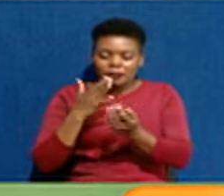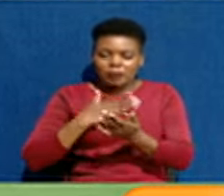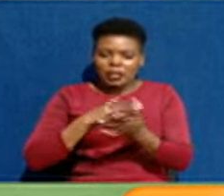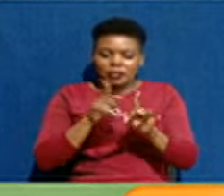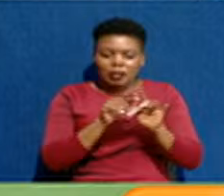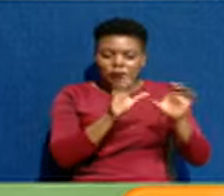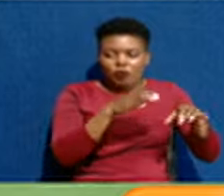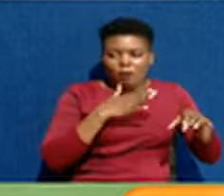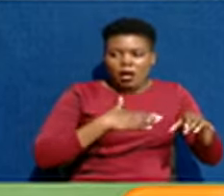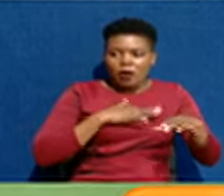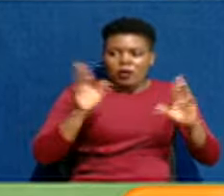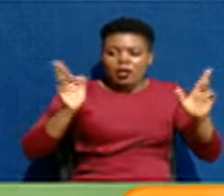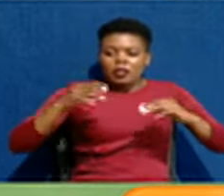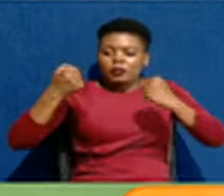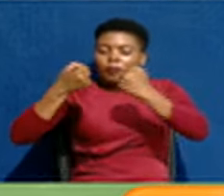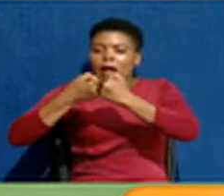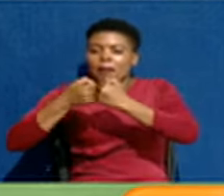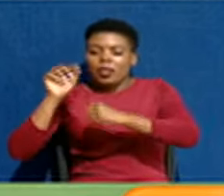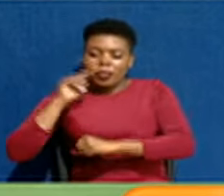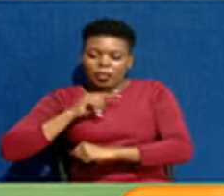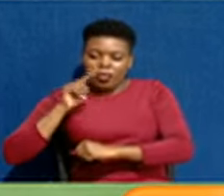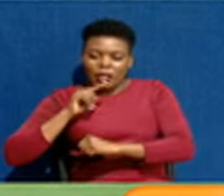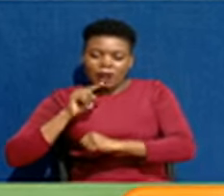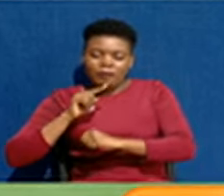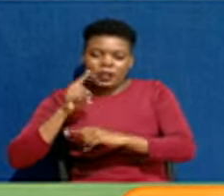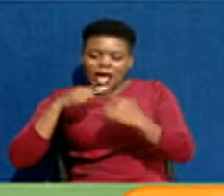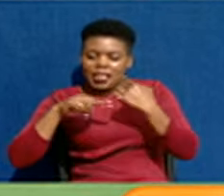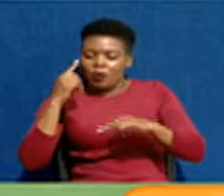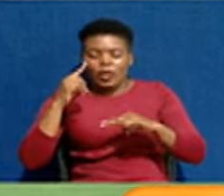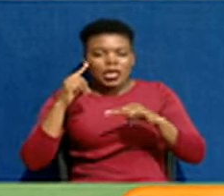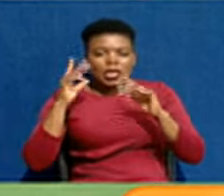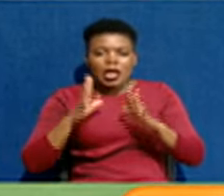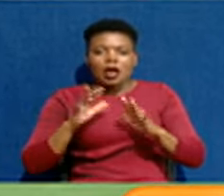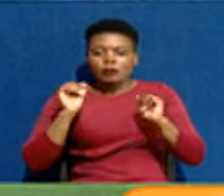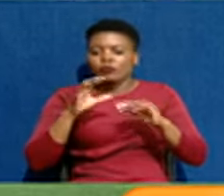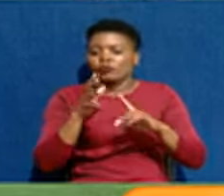expect to give also a tough game to them, and they expect to win to go to the next level because